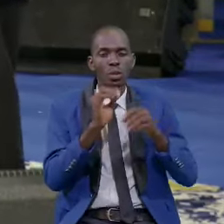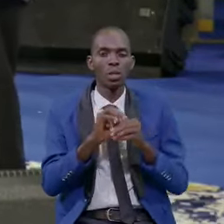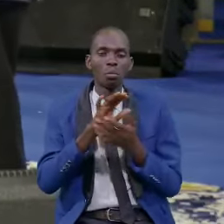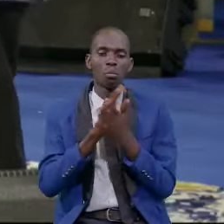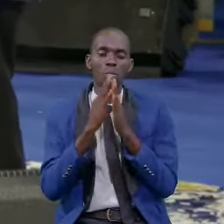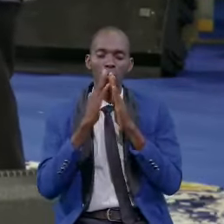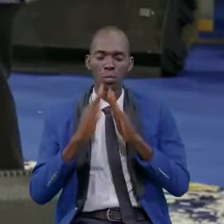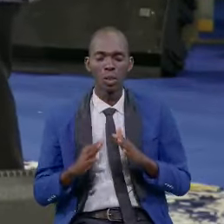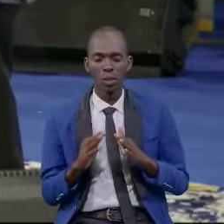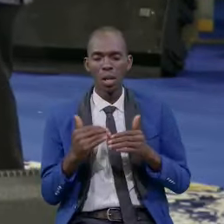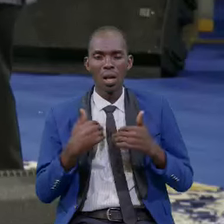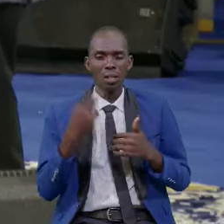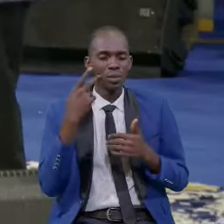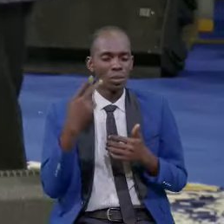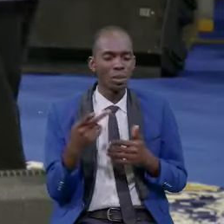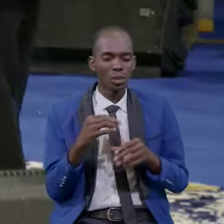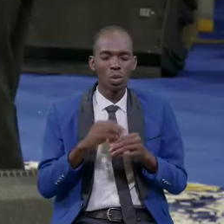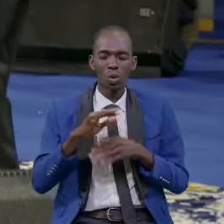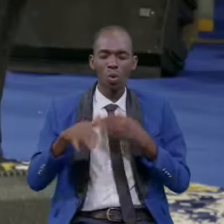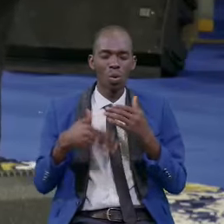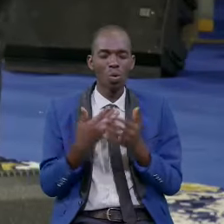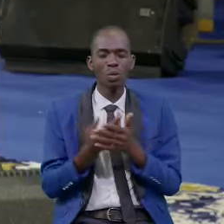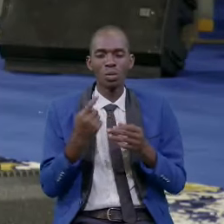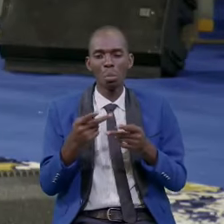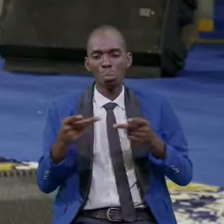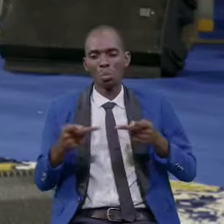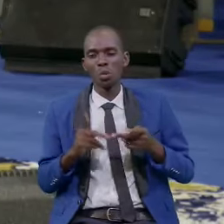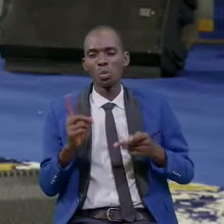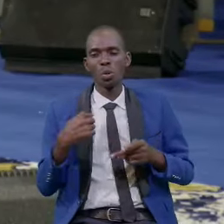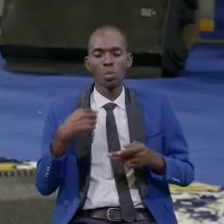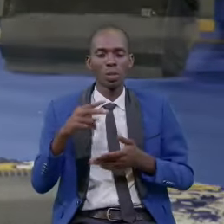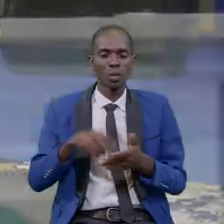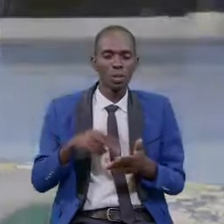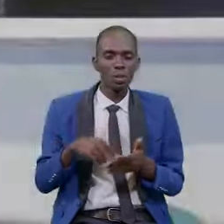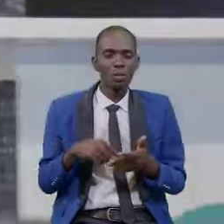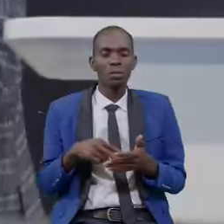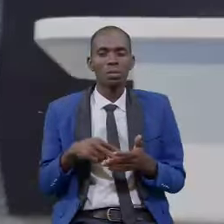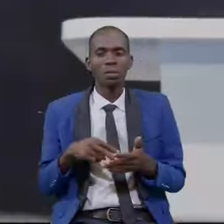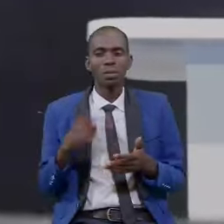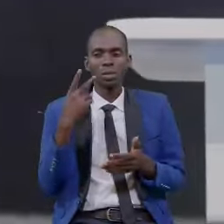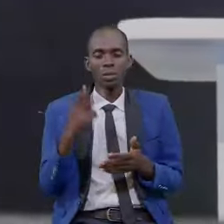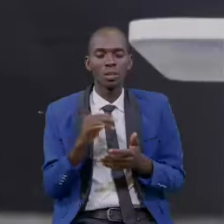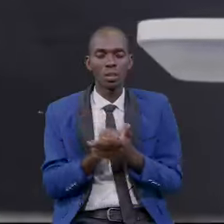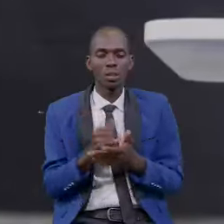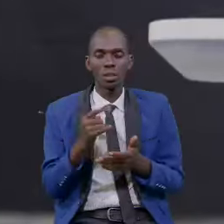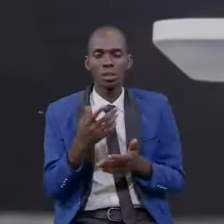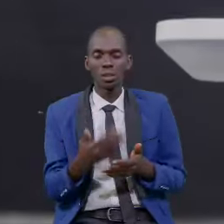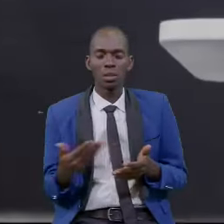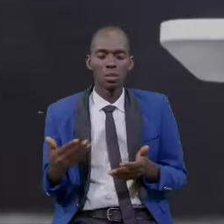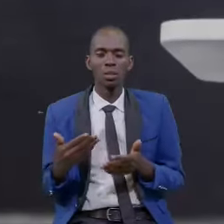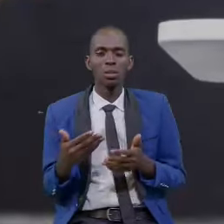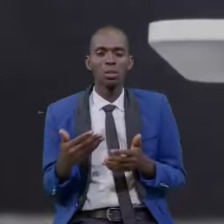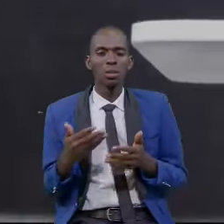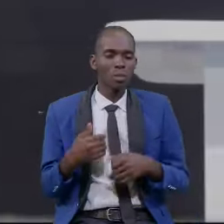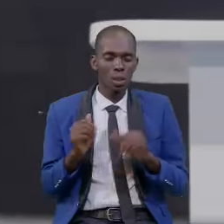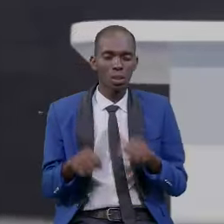noticed in all these scriptures we're reading for healing? Thy faith has made thee whole.